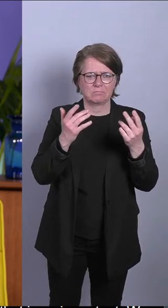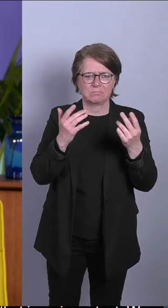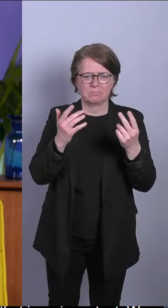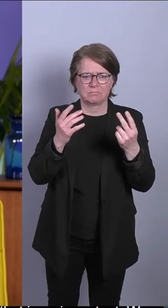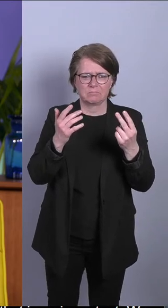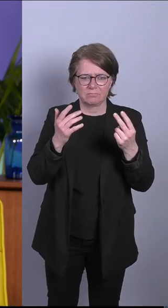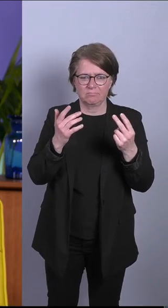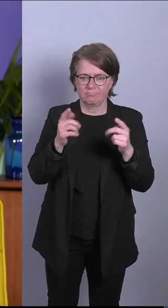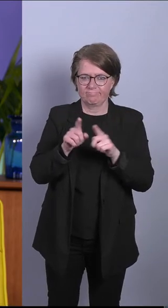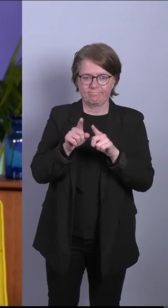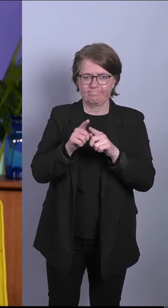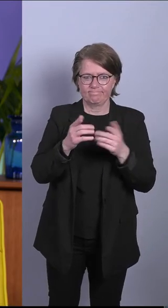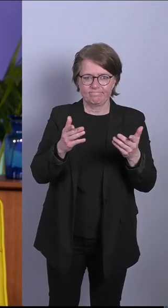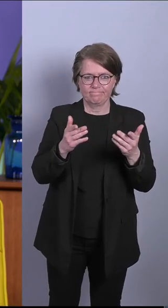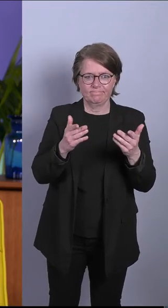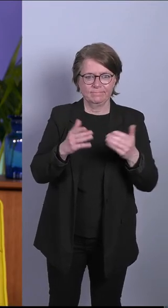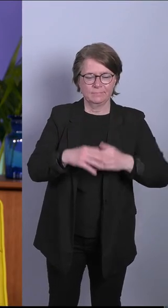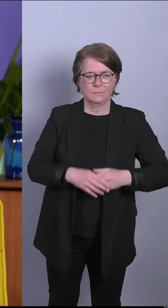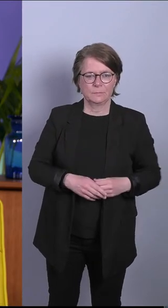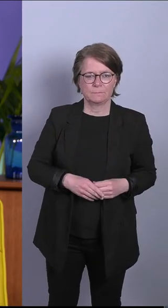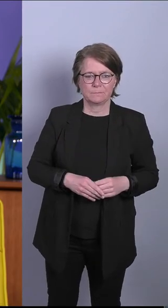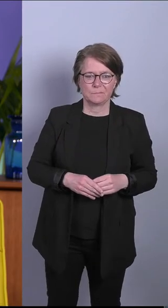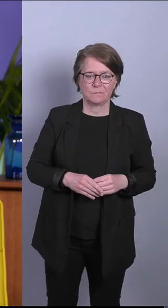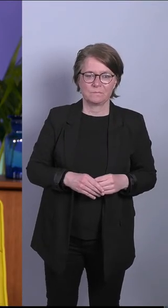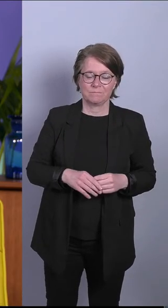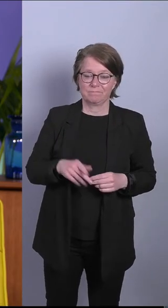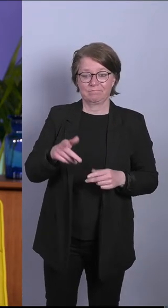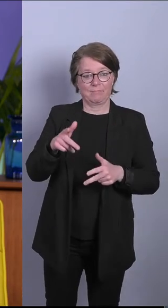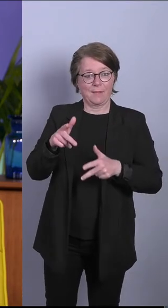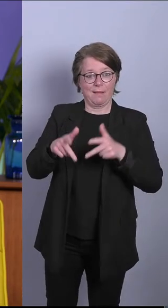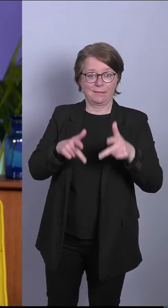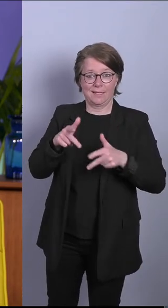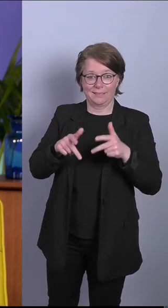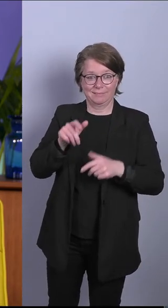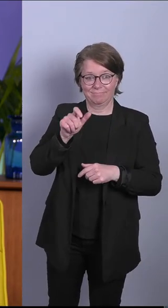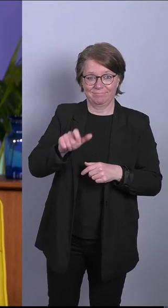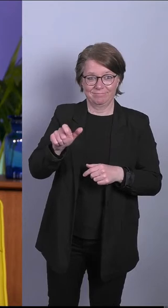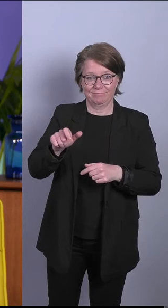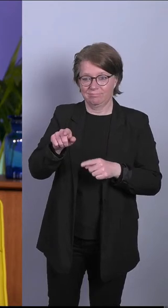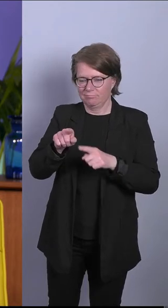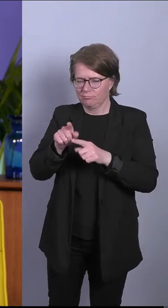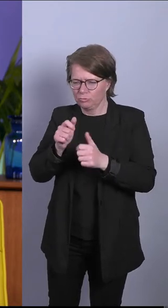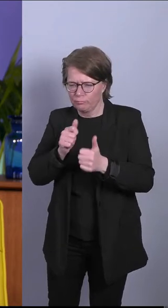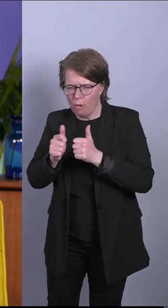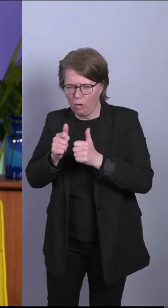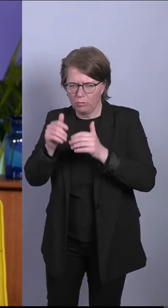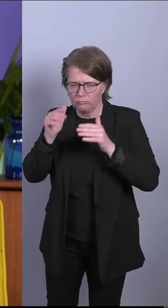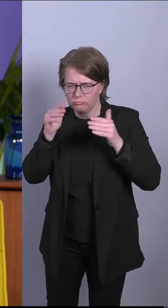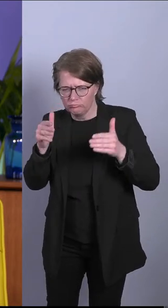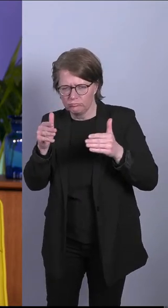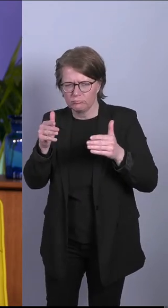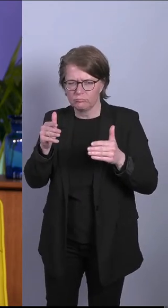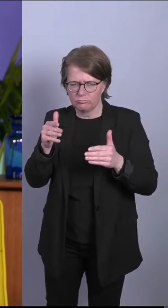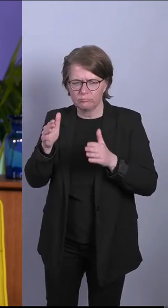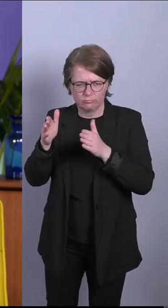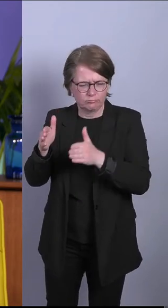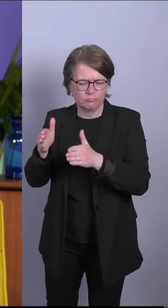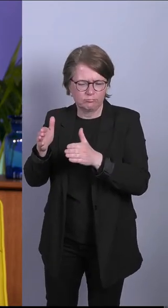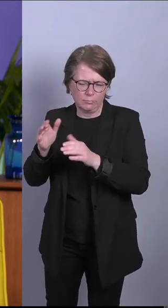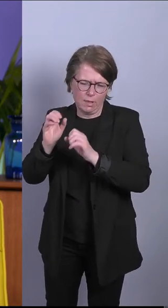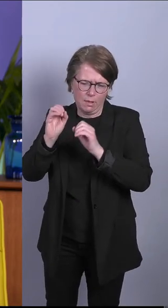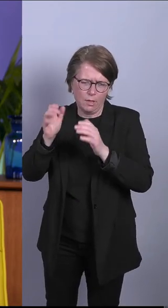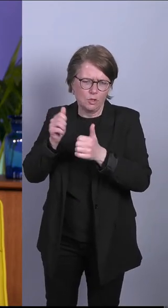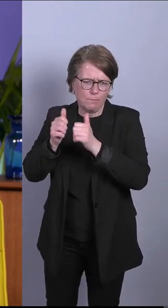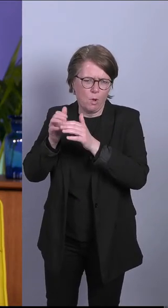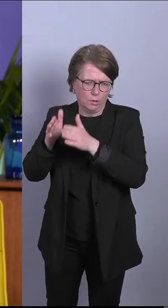our athletes will be able to focus on competitions and do well, because at every step in their journey in Berlin, there